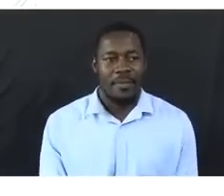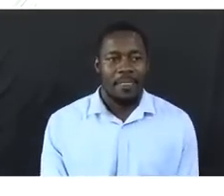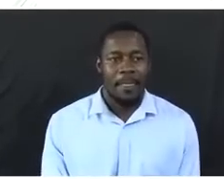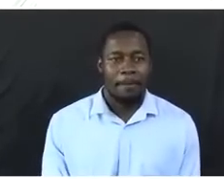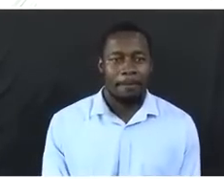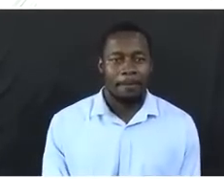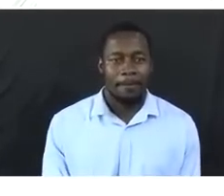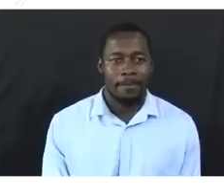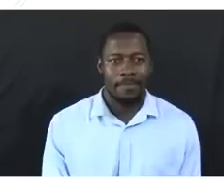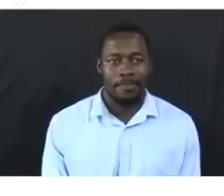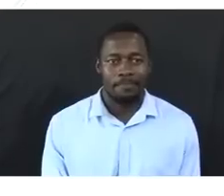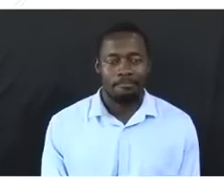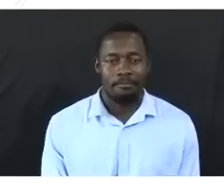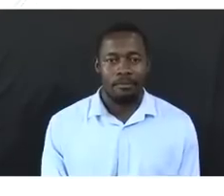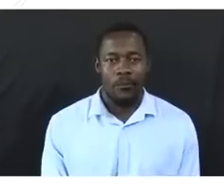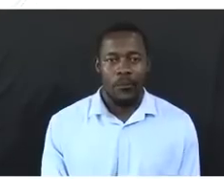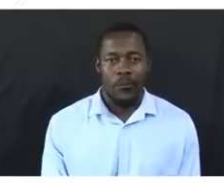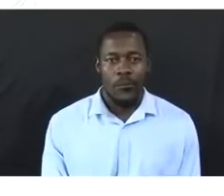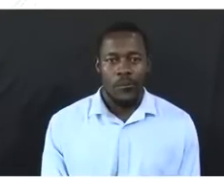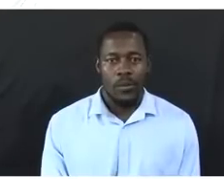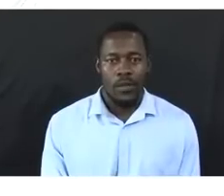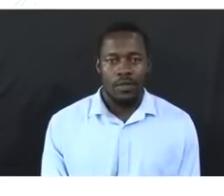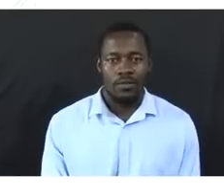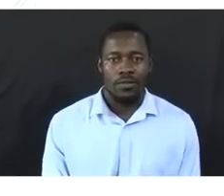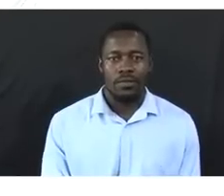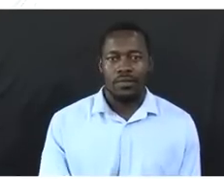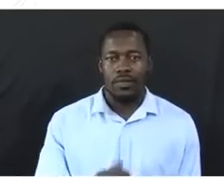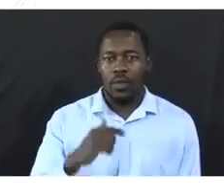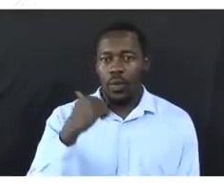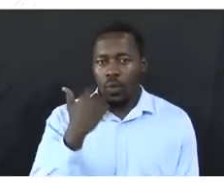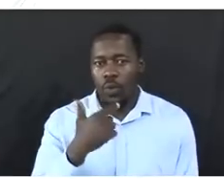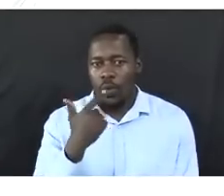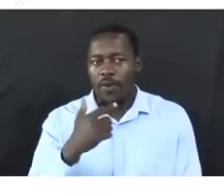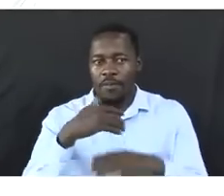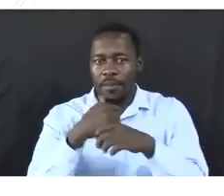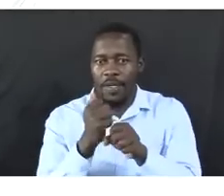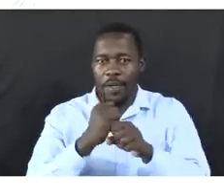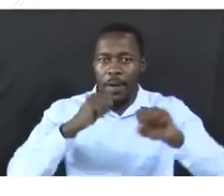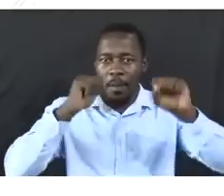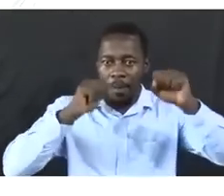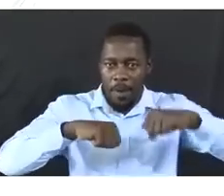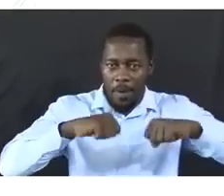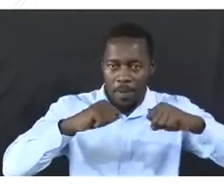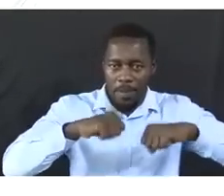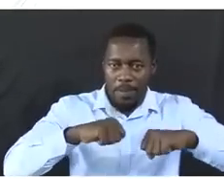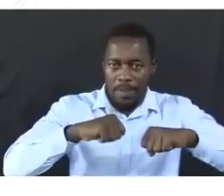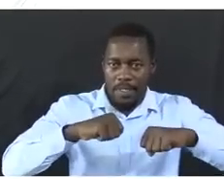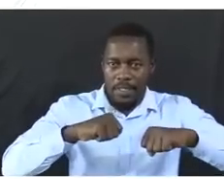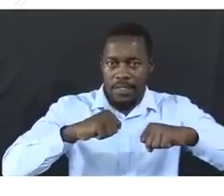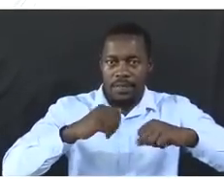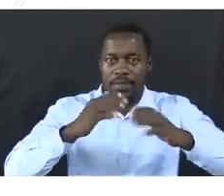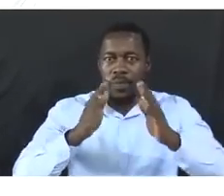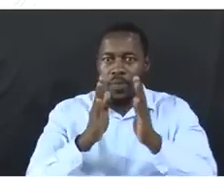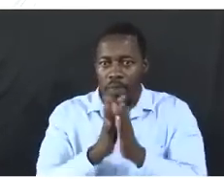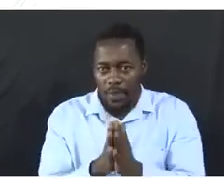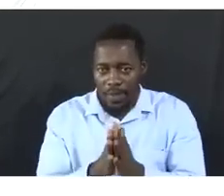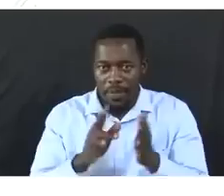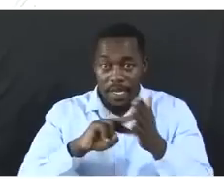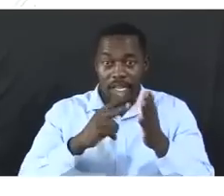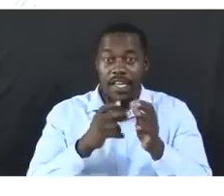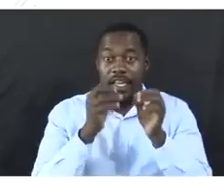With whom you have dealt treacherously. You have violated your